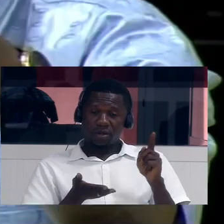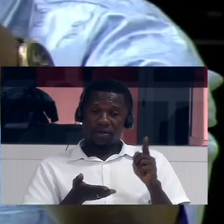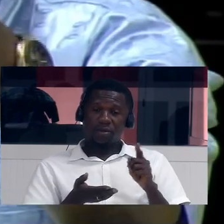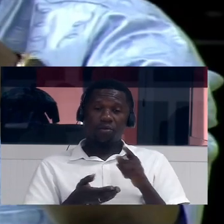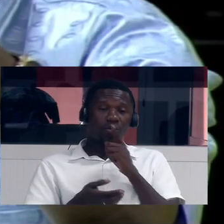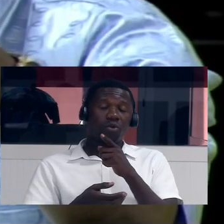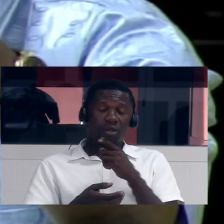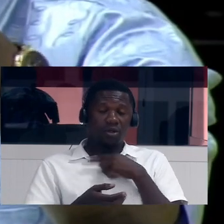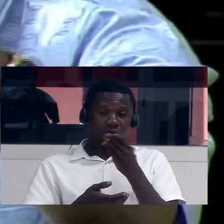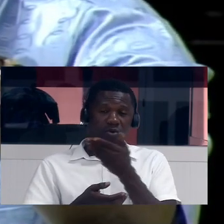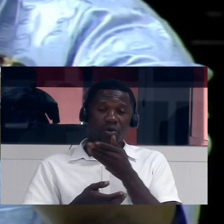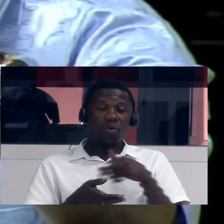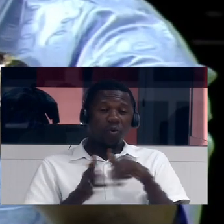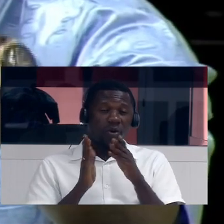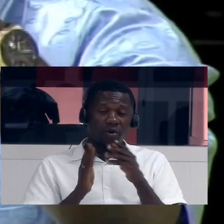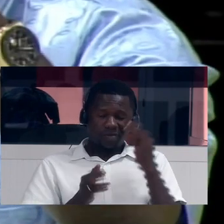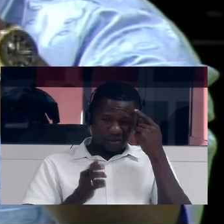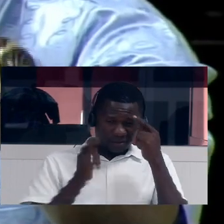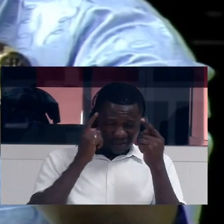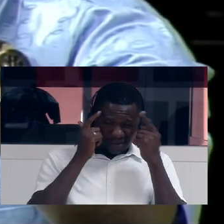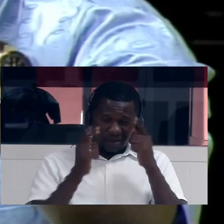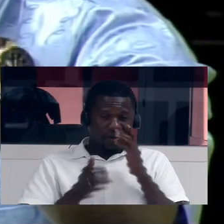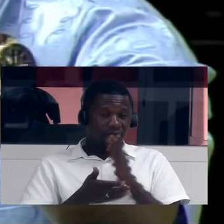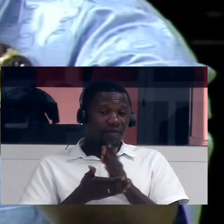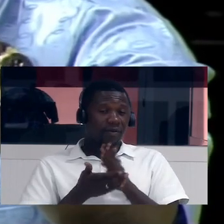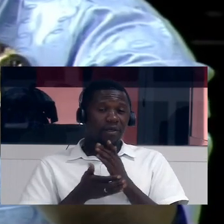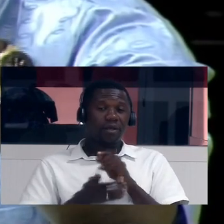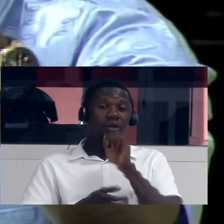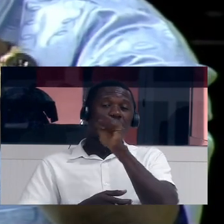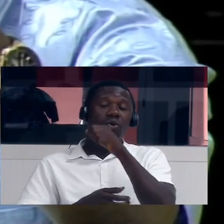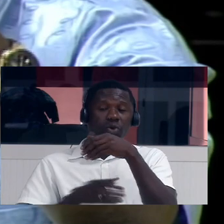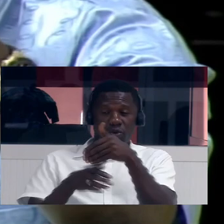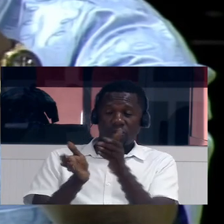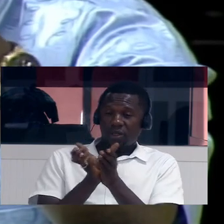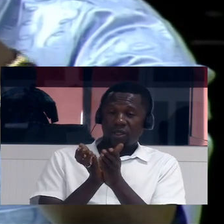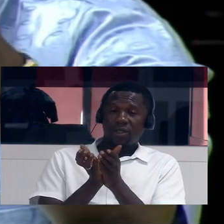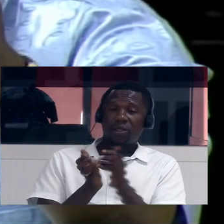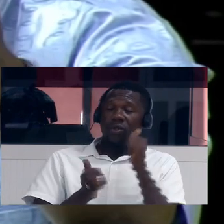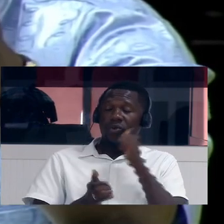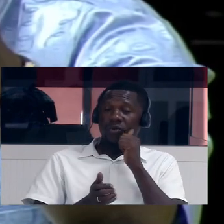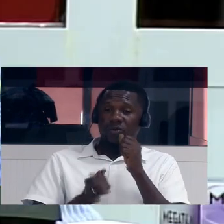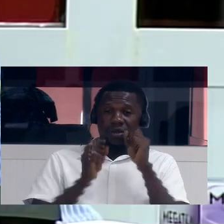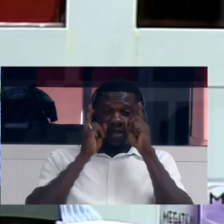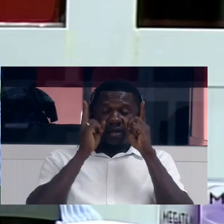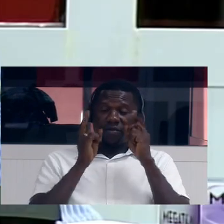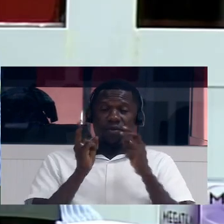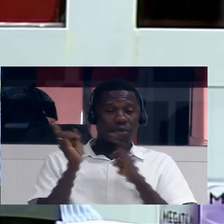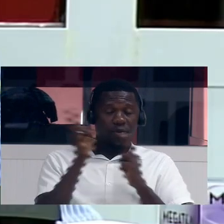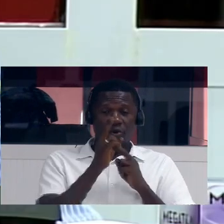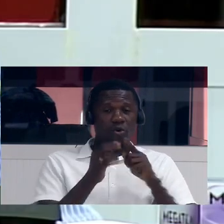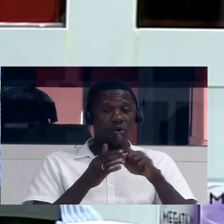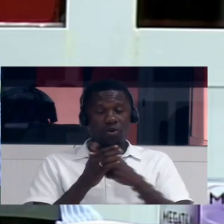there was a way of determining whether, in fact, your units used live ammunition or not,